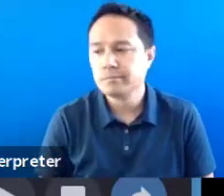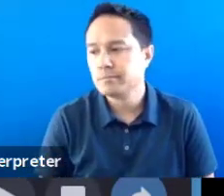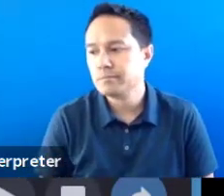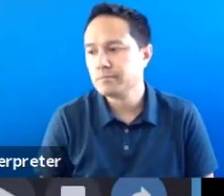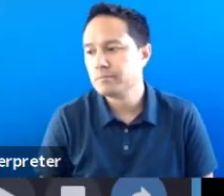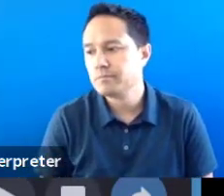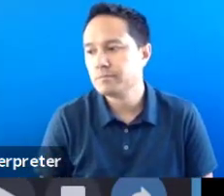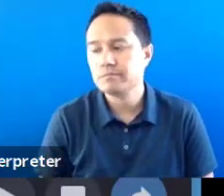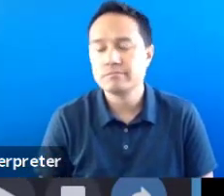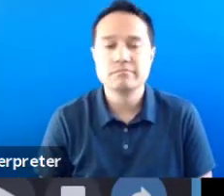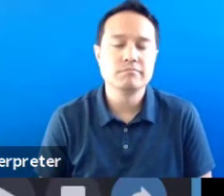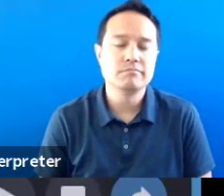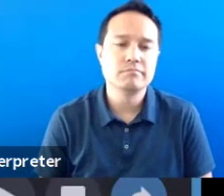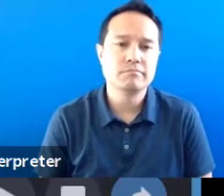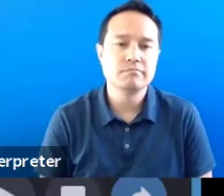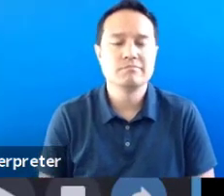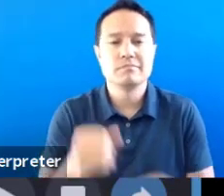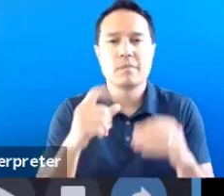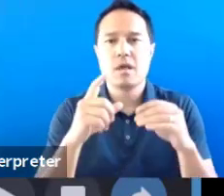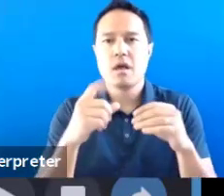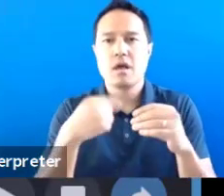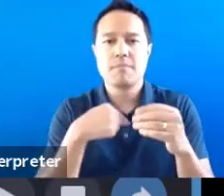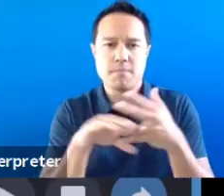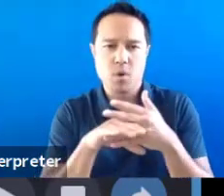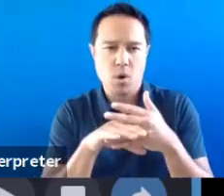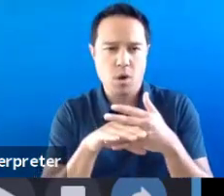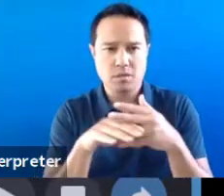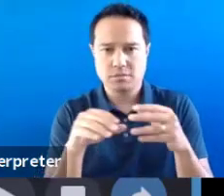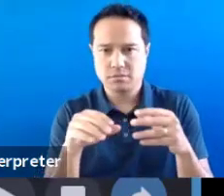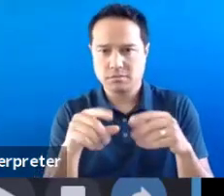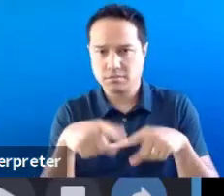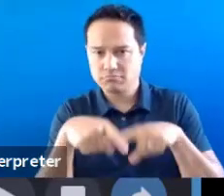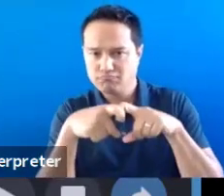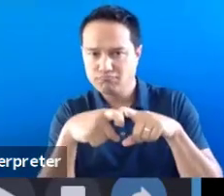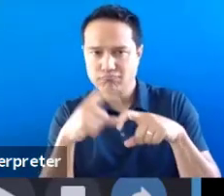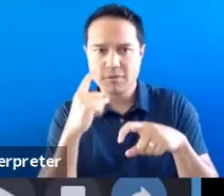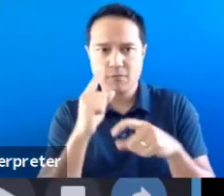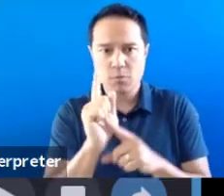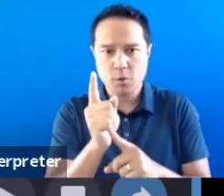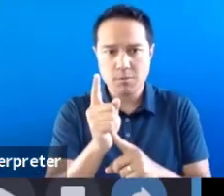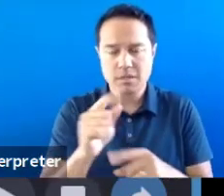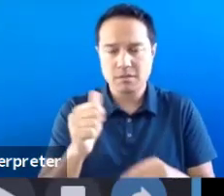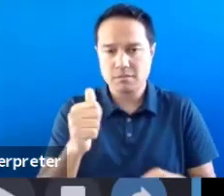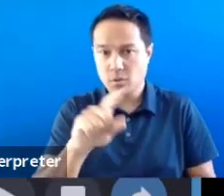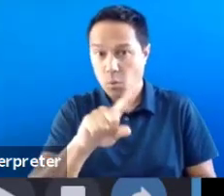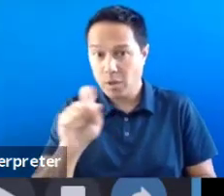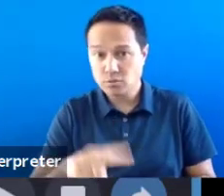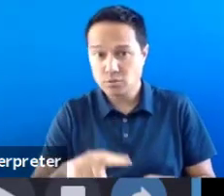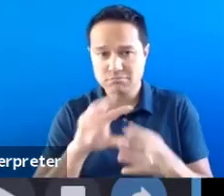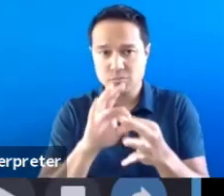So I'm going to take a pause here for a second and see if there's any questions on Studio.